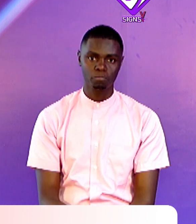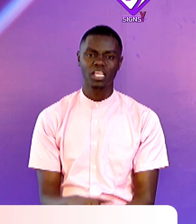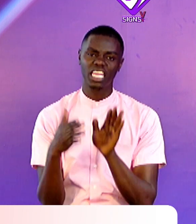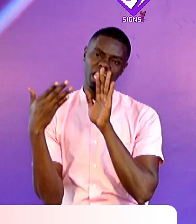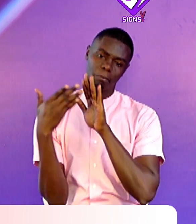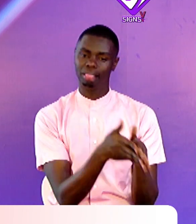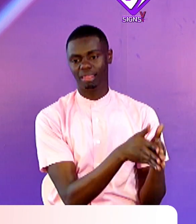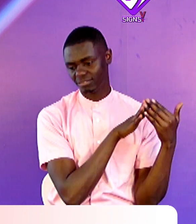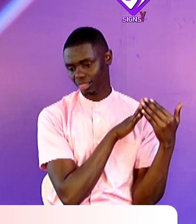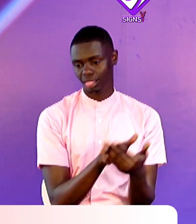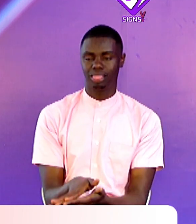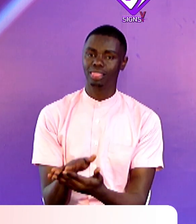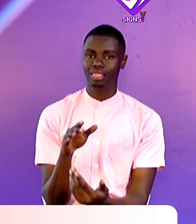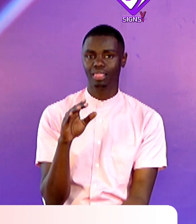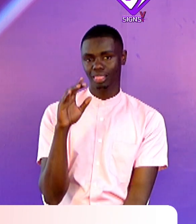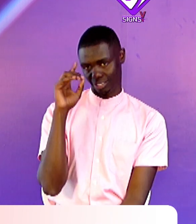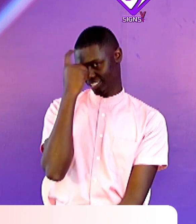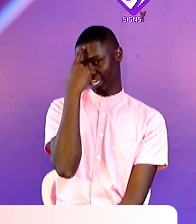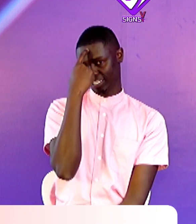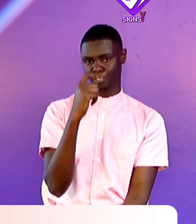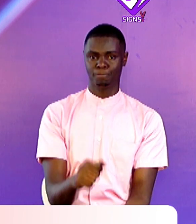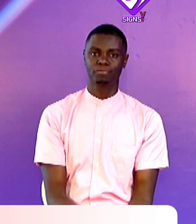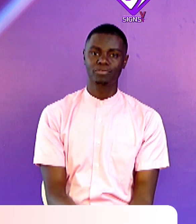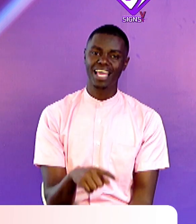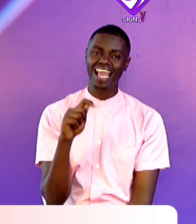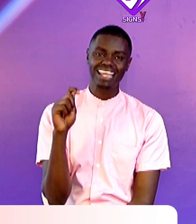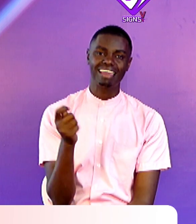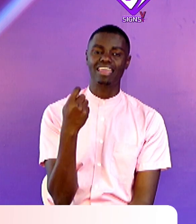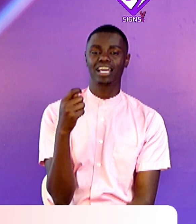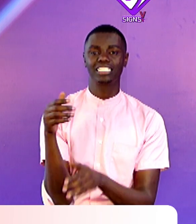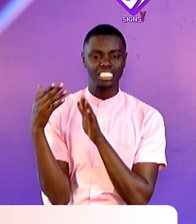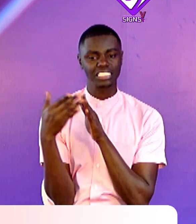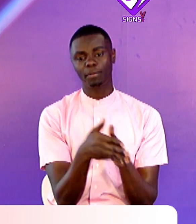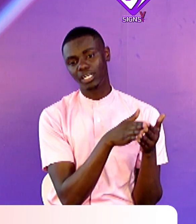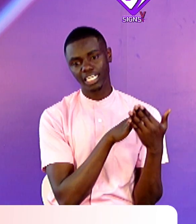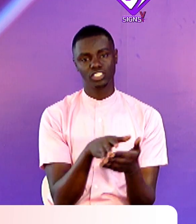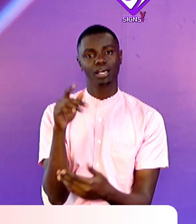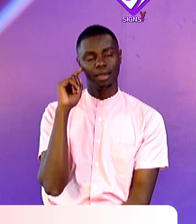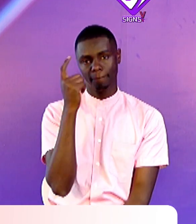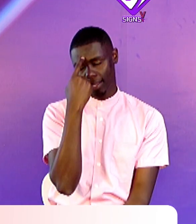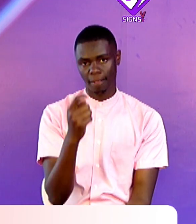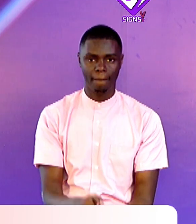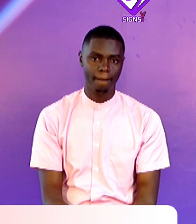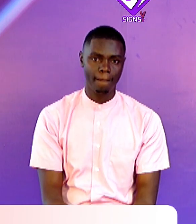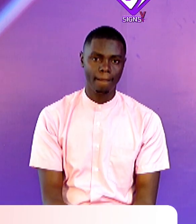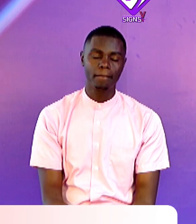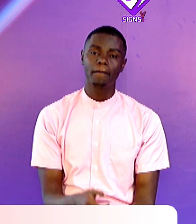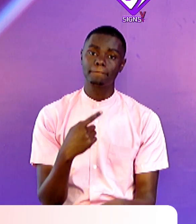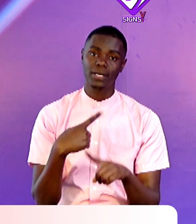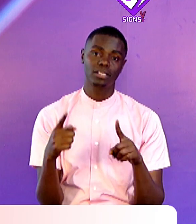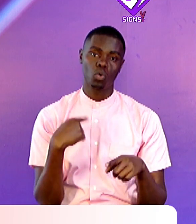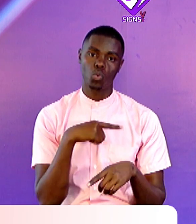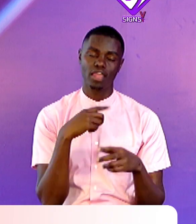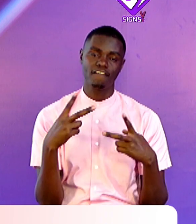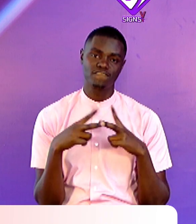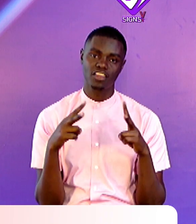Sabotaged giant. Sabotaged giant. Yes. Kenya is. And Kenya, we are very grateful. You've done us proud.